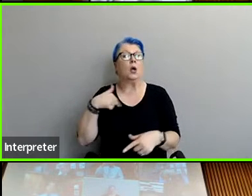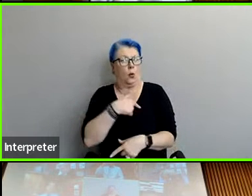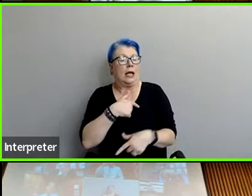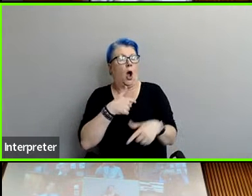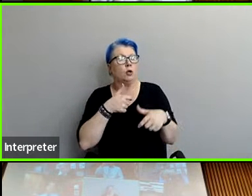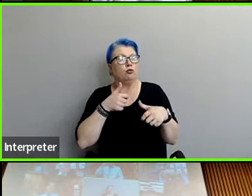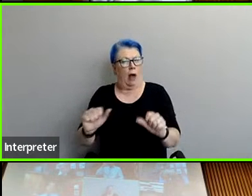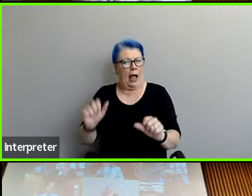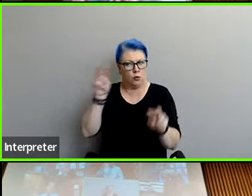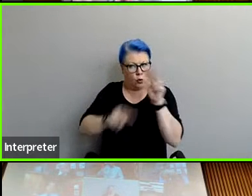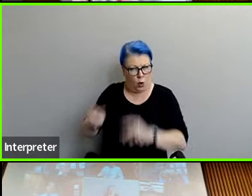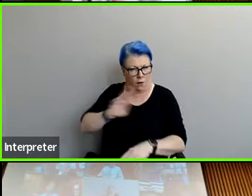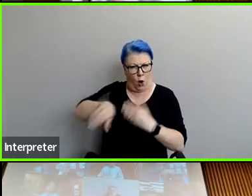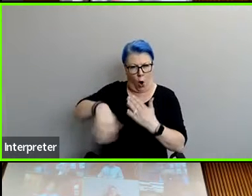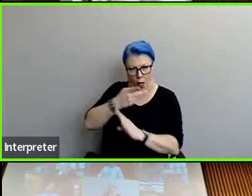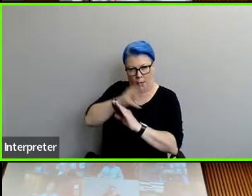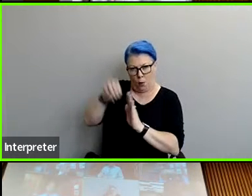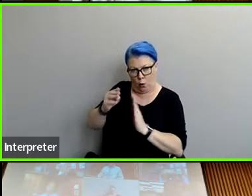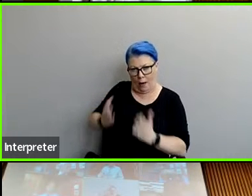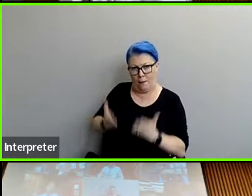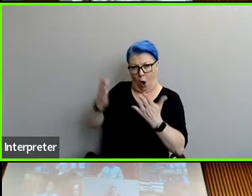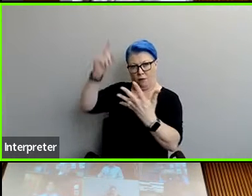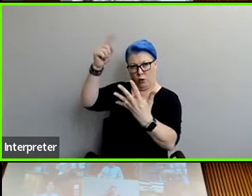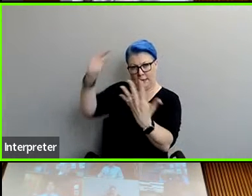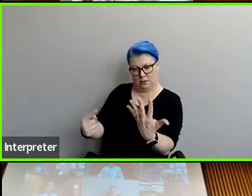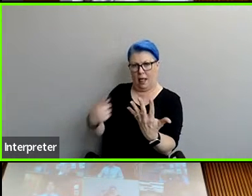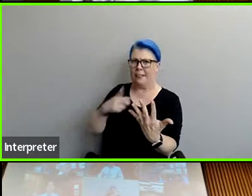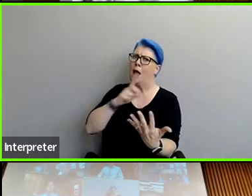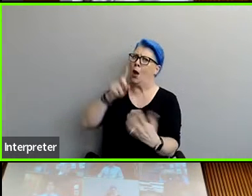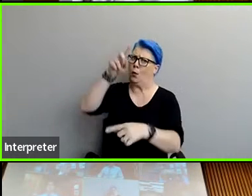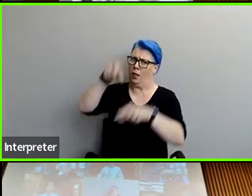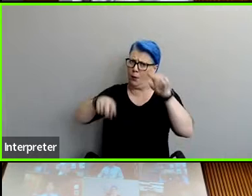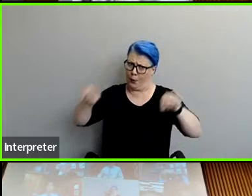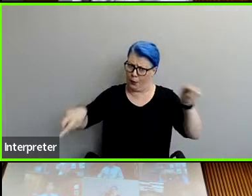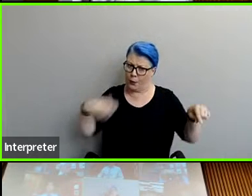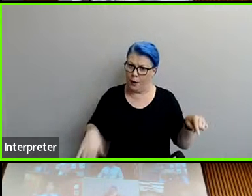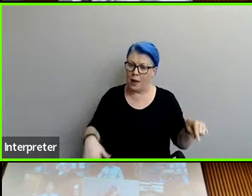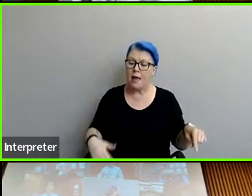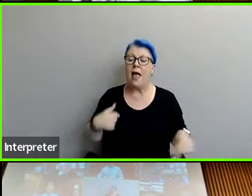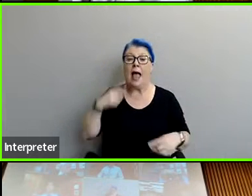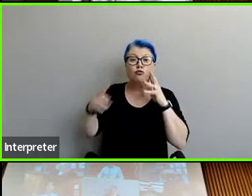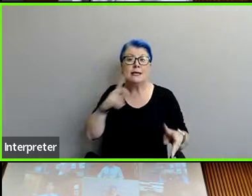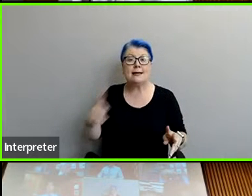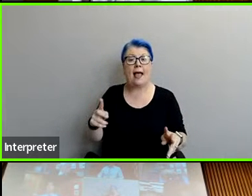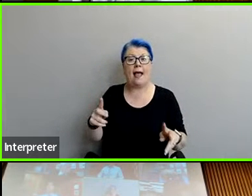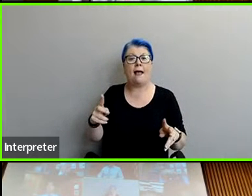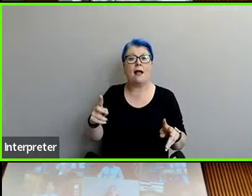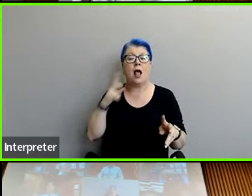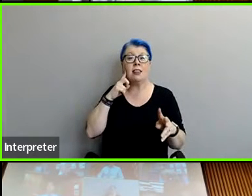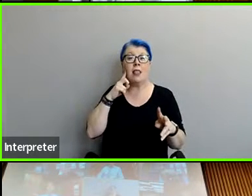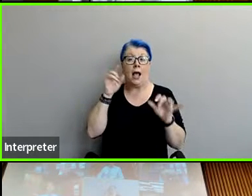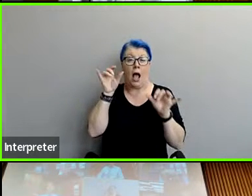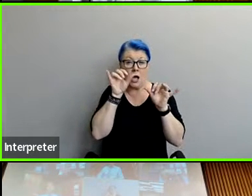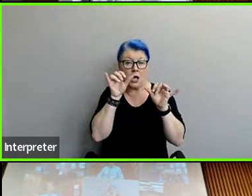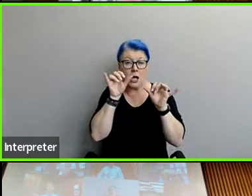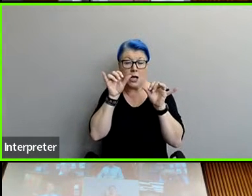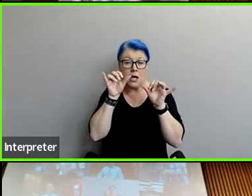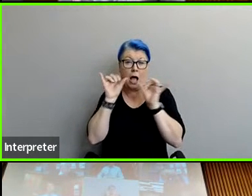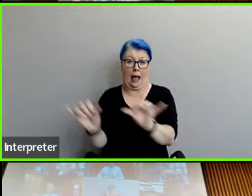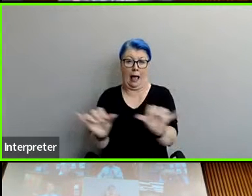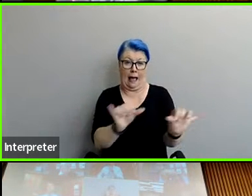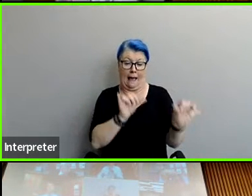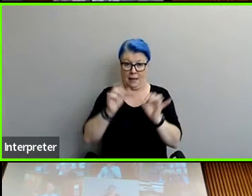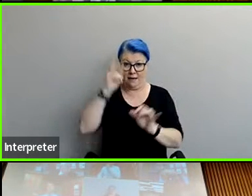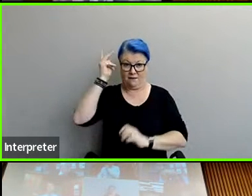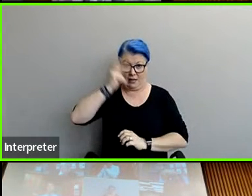all the different program offerings we have across the county, which vary greatly, and come up with a common philosophy that we can then